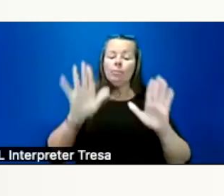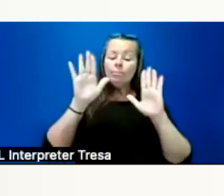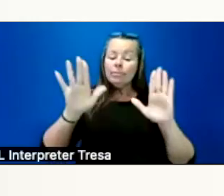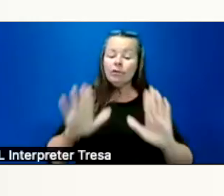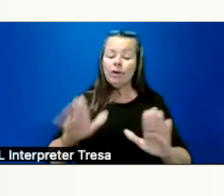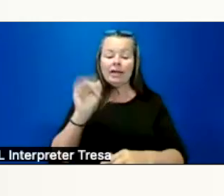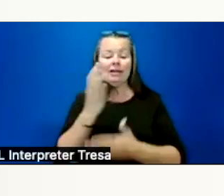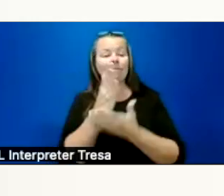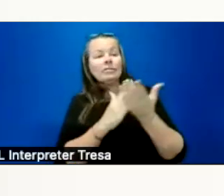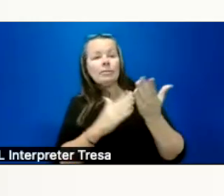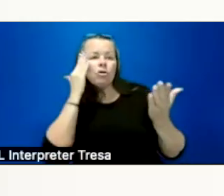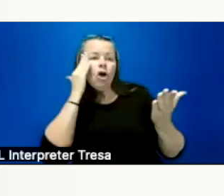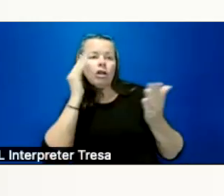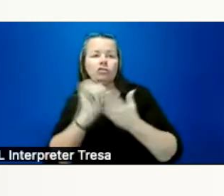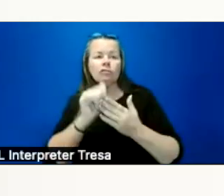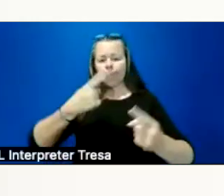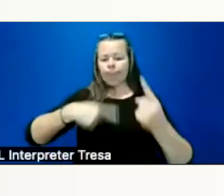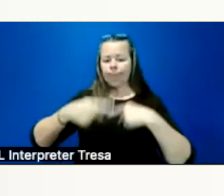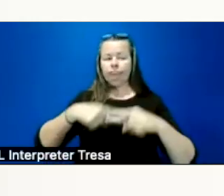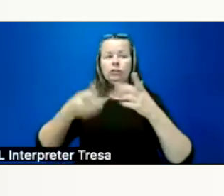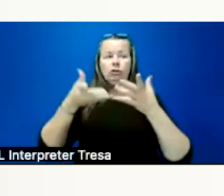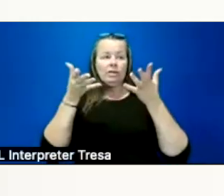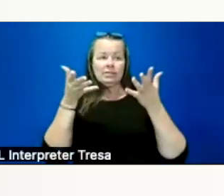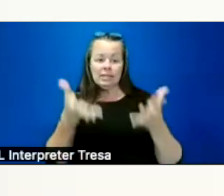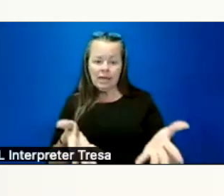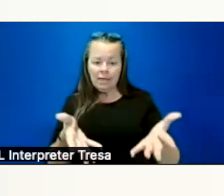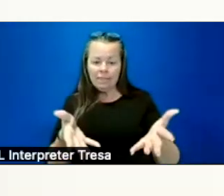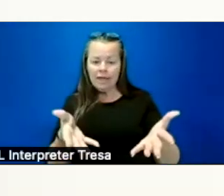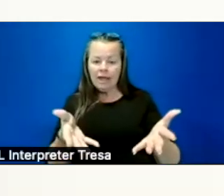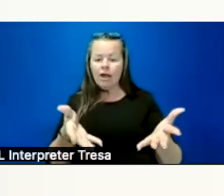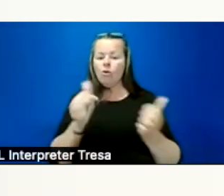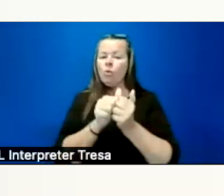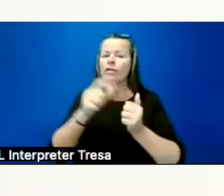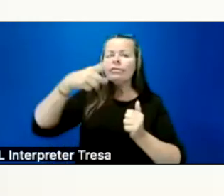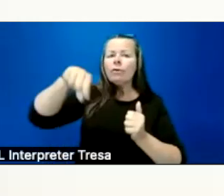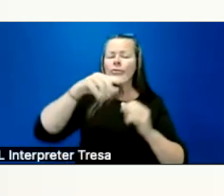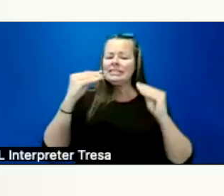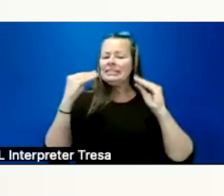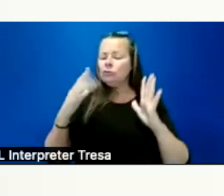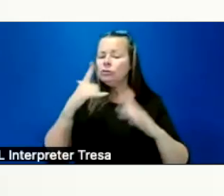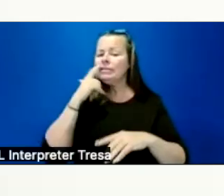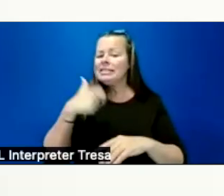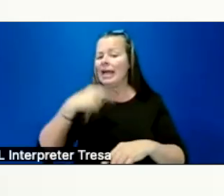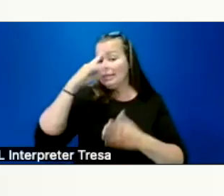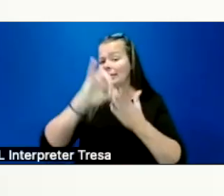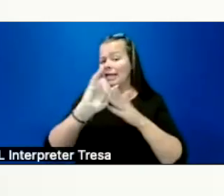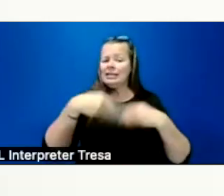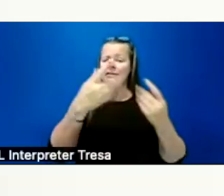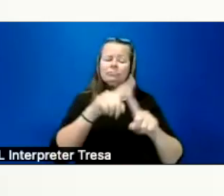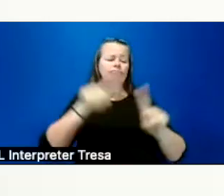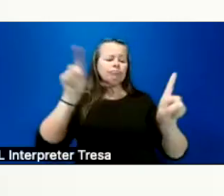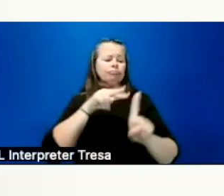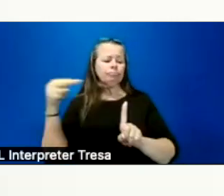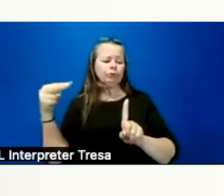sign language would be there also from the teachers, for instance, because I think that would also give another perspective, and they would,